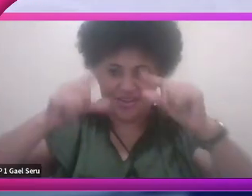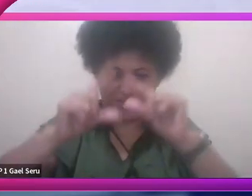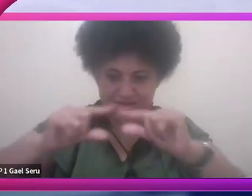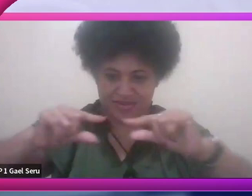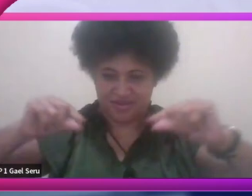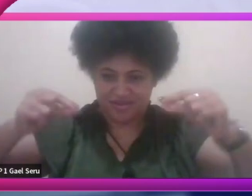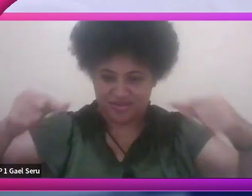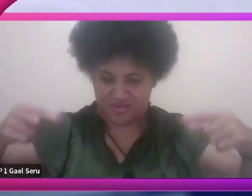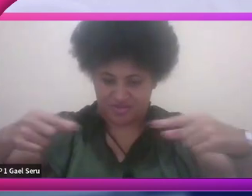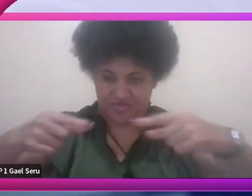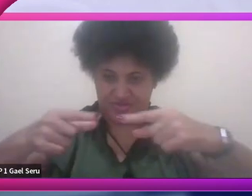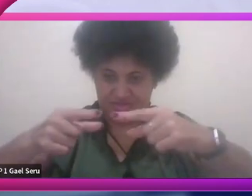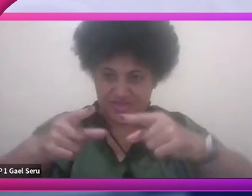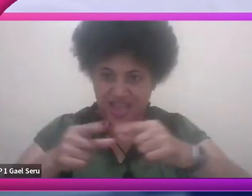from